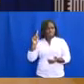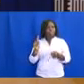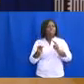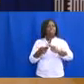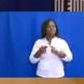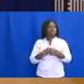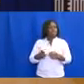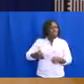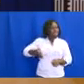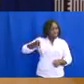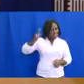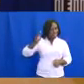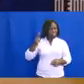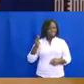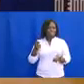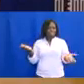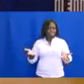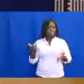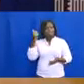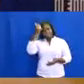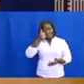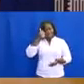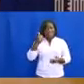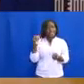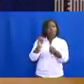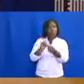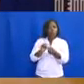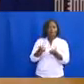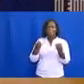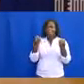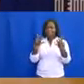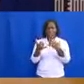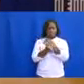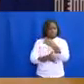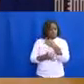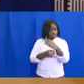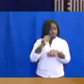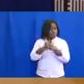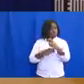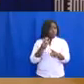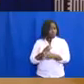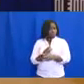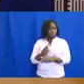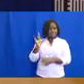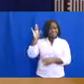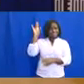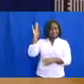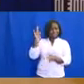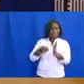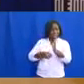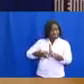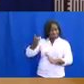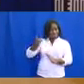African continent. Furthermore, many countries in the world, including several of the developed